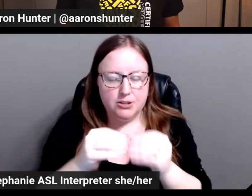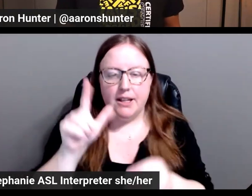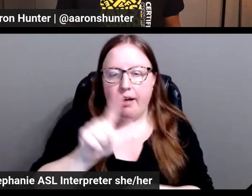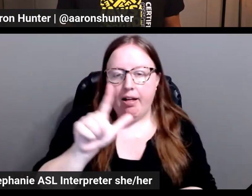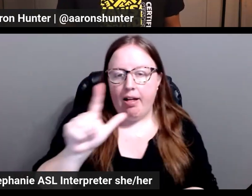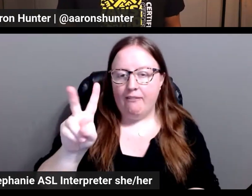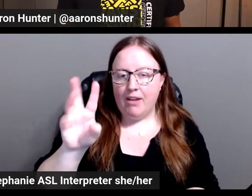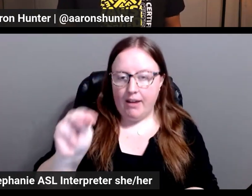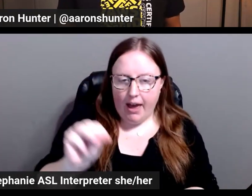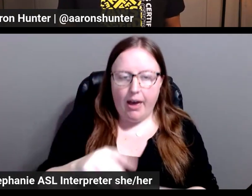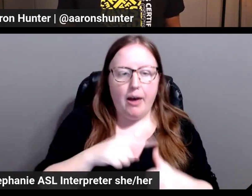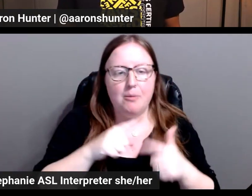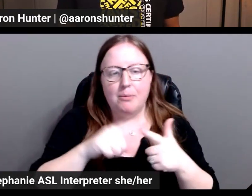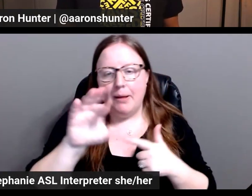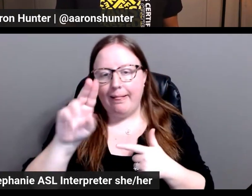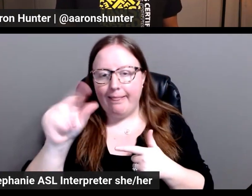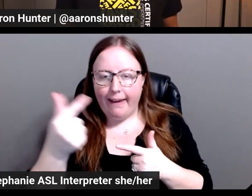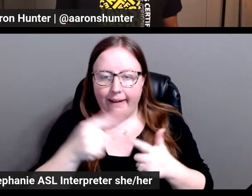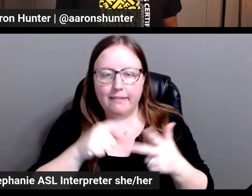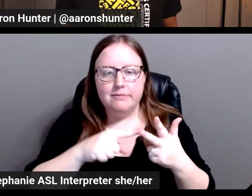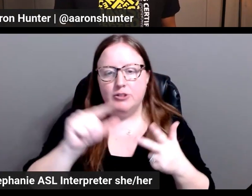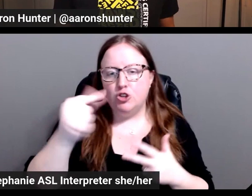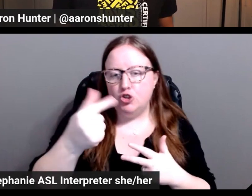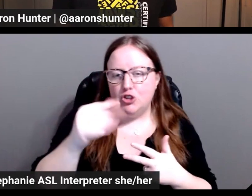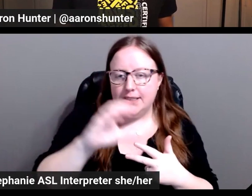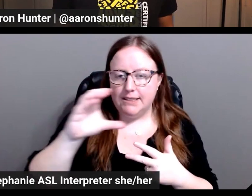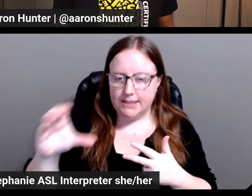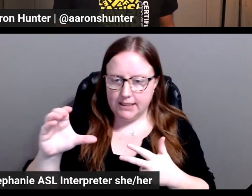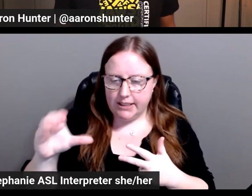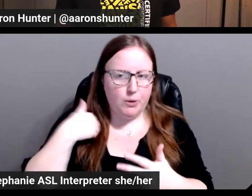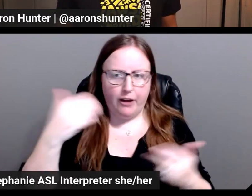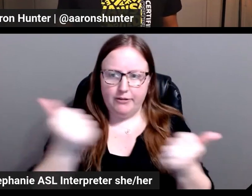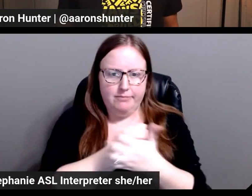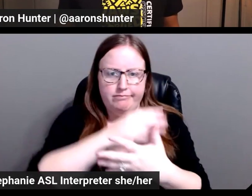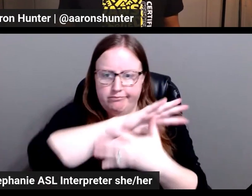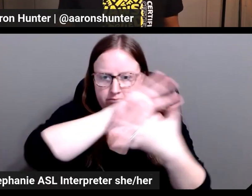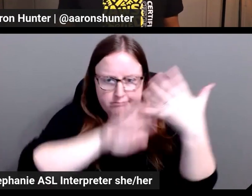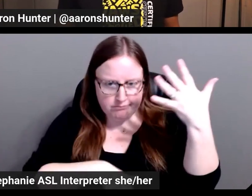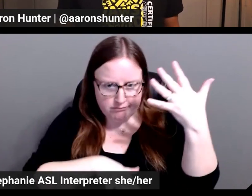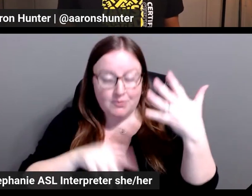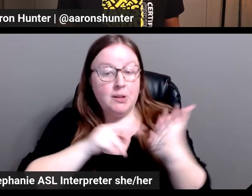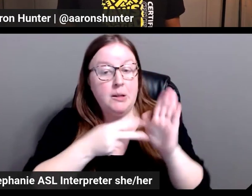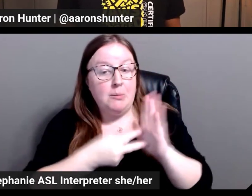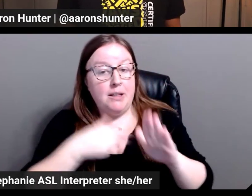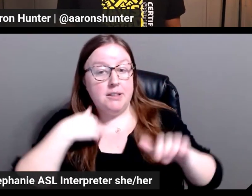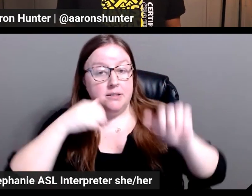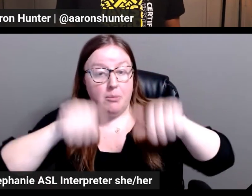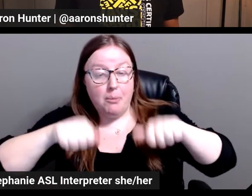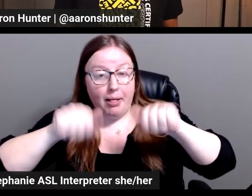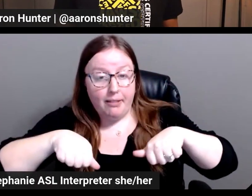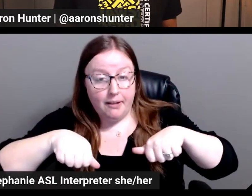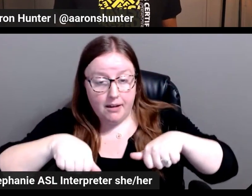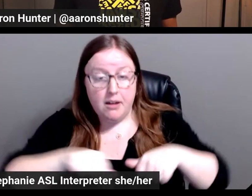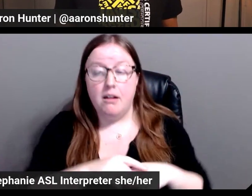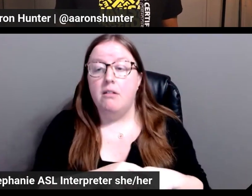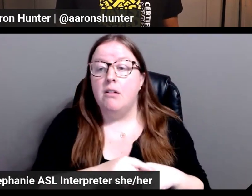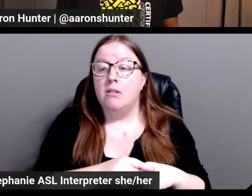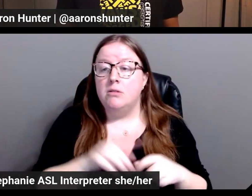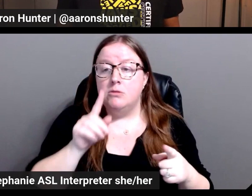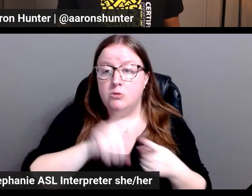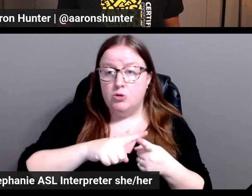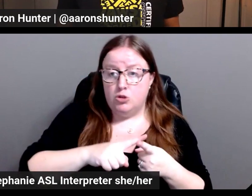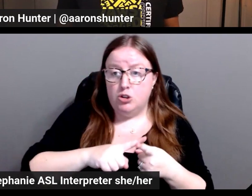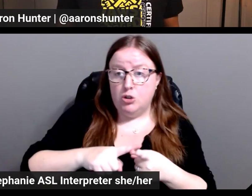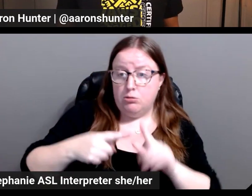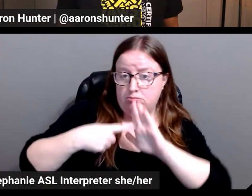LLVM and Clang, and we have GCC. So we have all of that, and we have the ability to introduce new